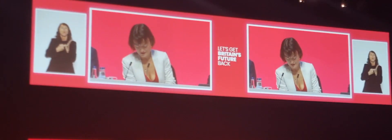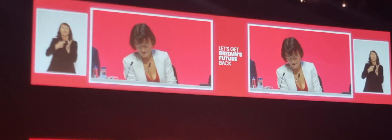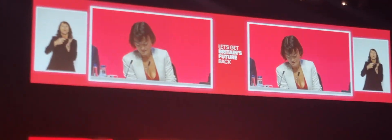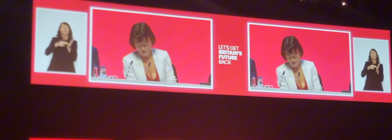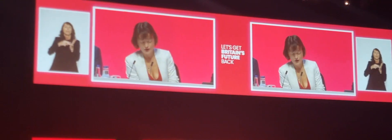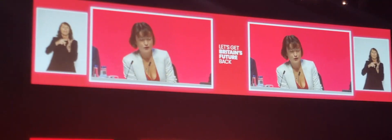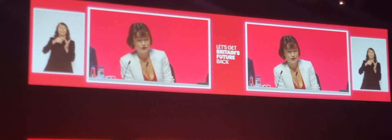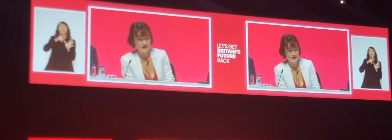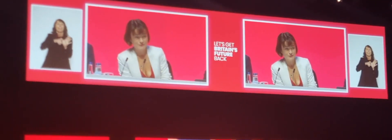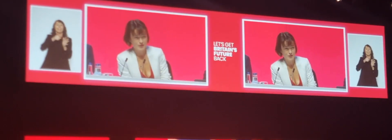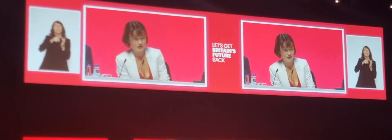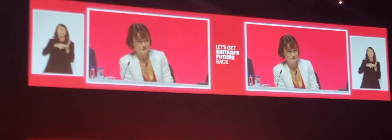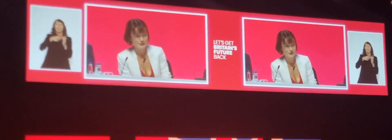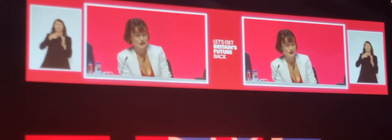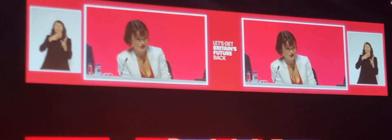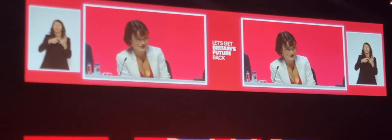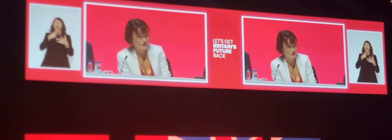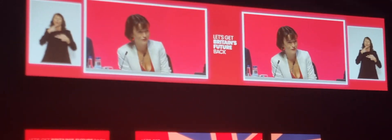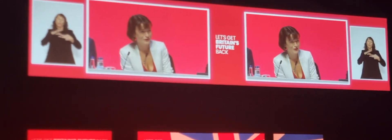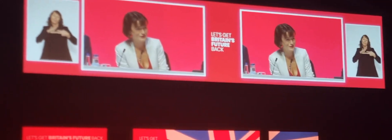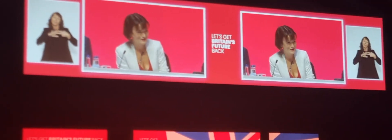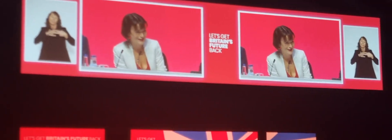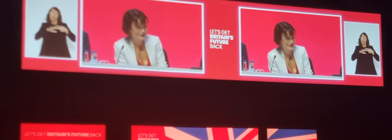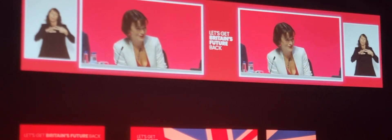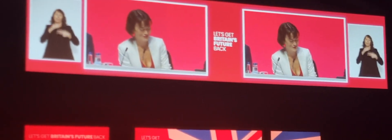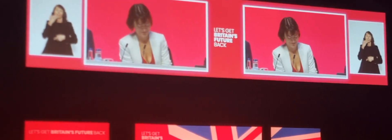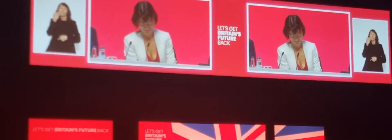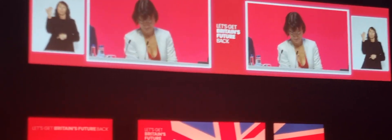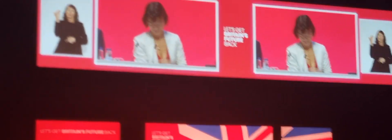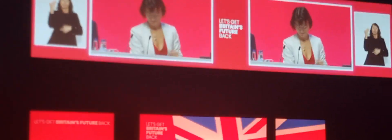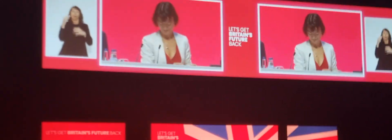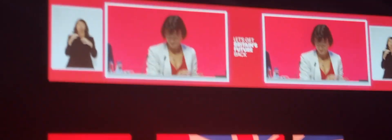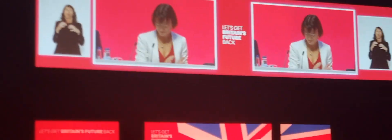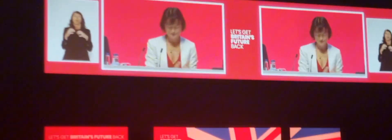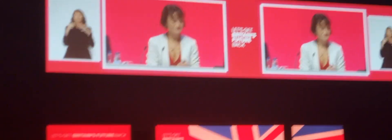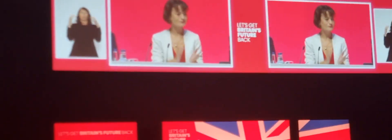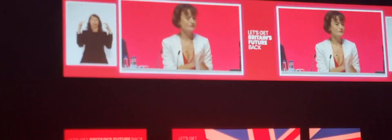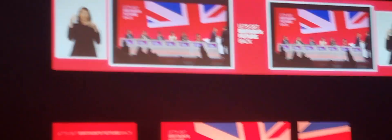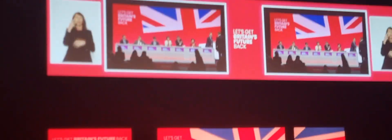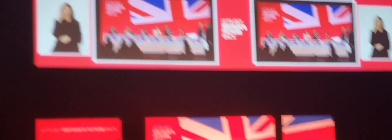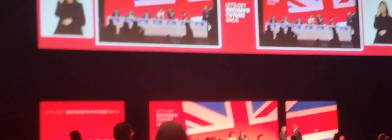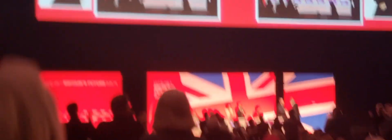Deputy Speaker of the Ukrainian Parliament, to address conference.